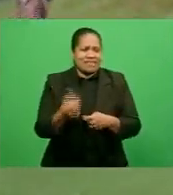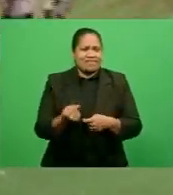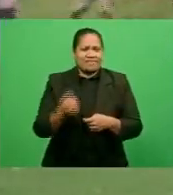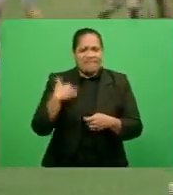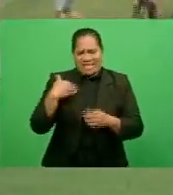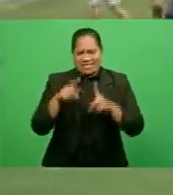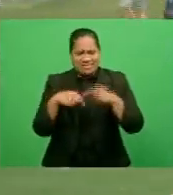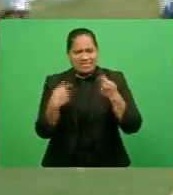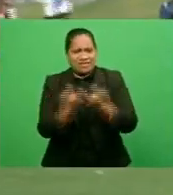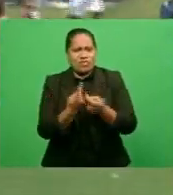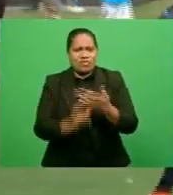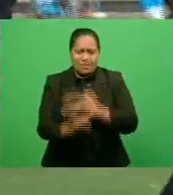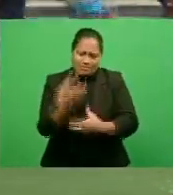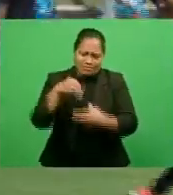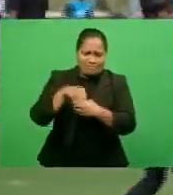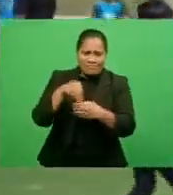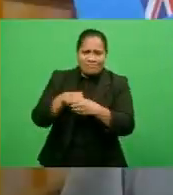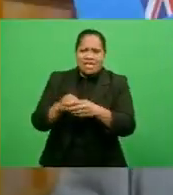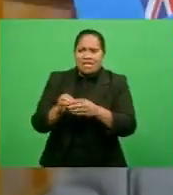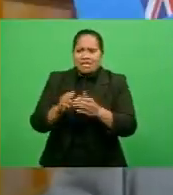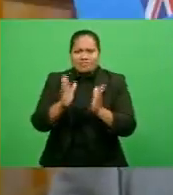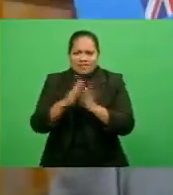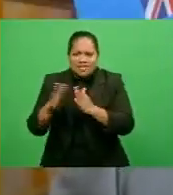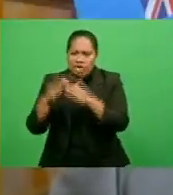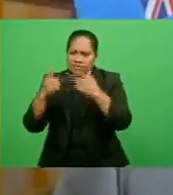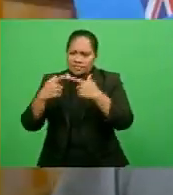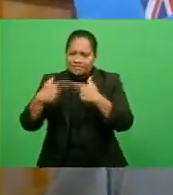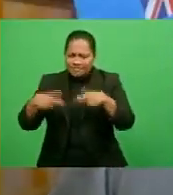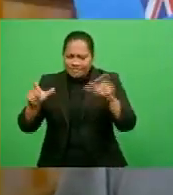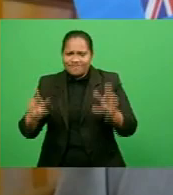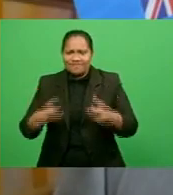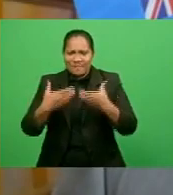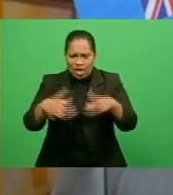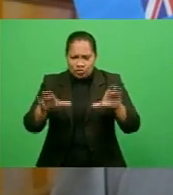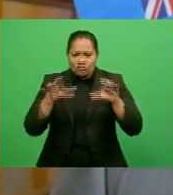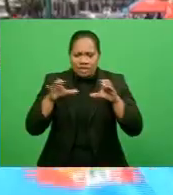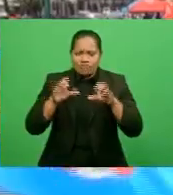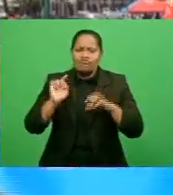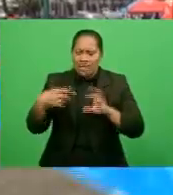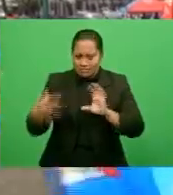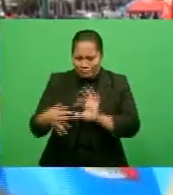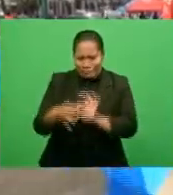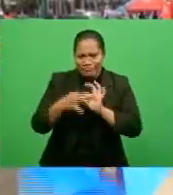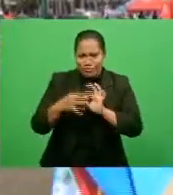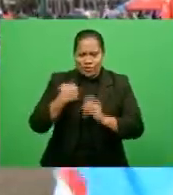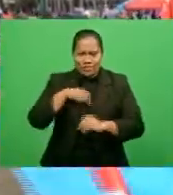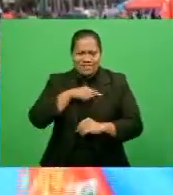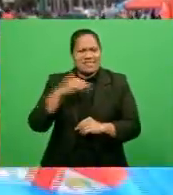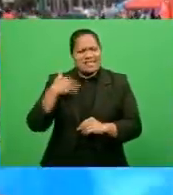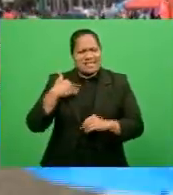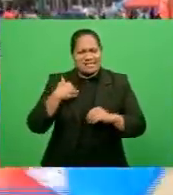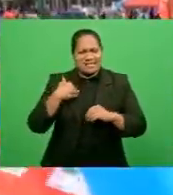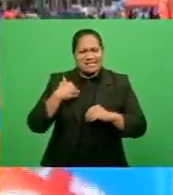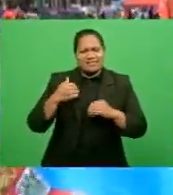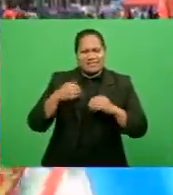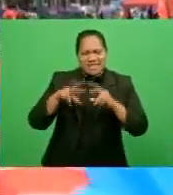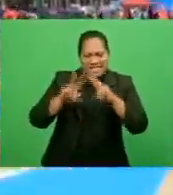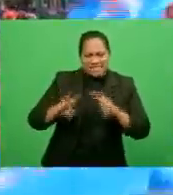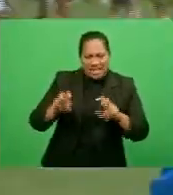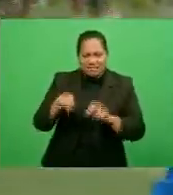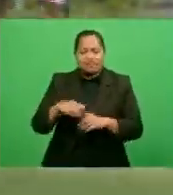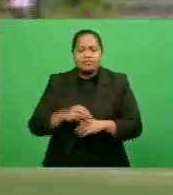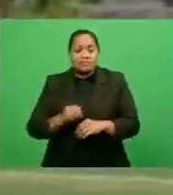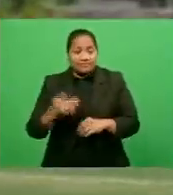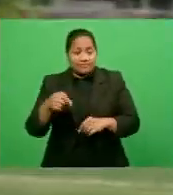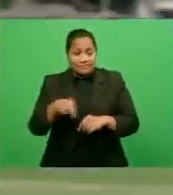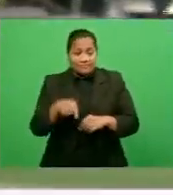part of the town councils, city councils. They're in close contact with us and also our health inspectors. The main celebration at Albert Park in